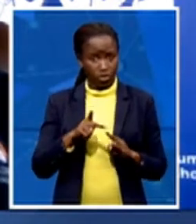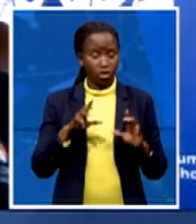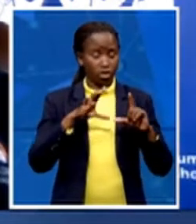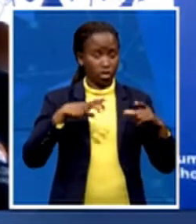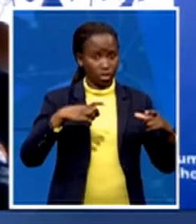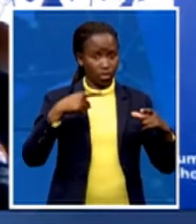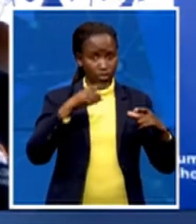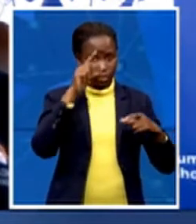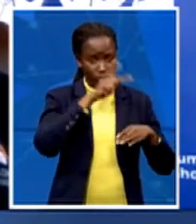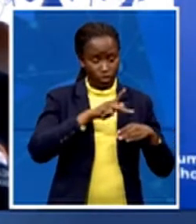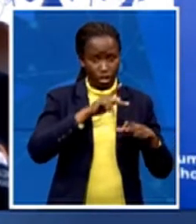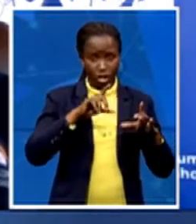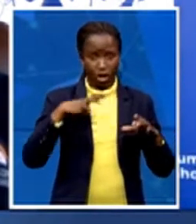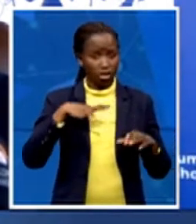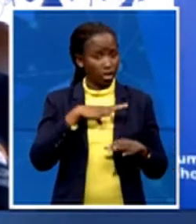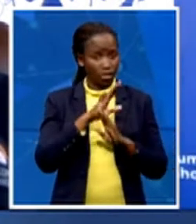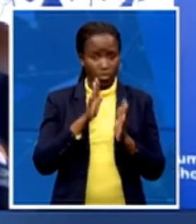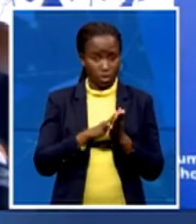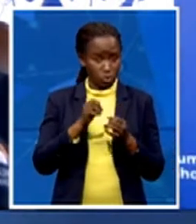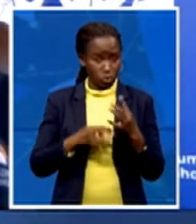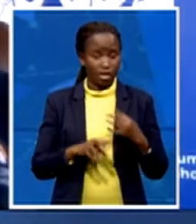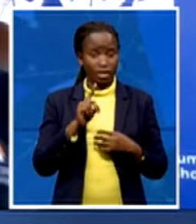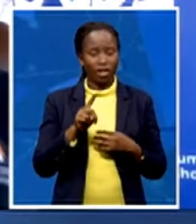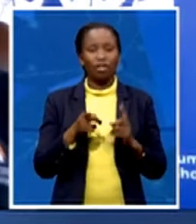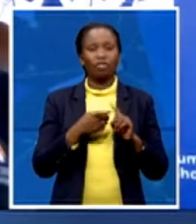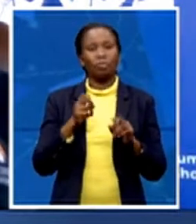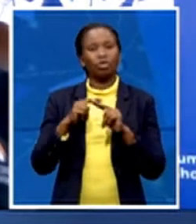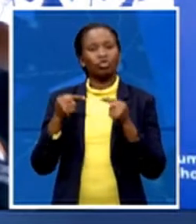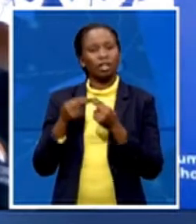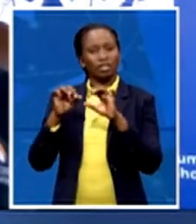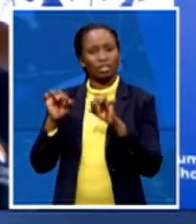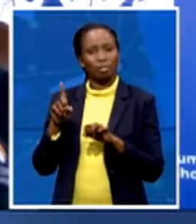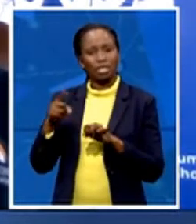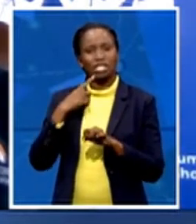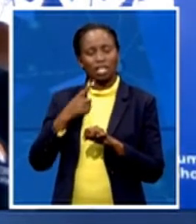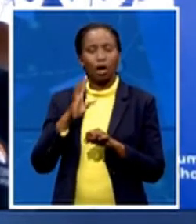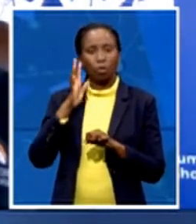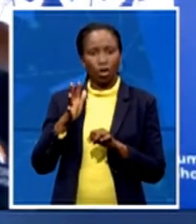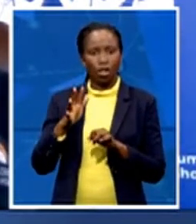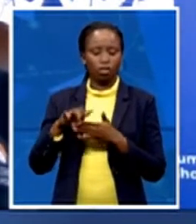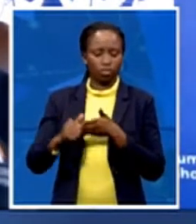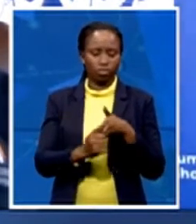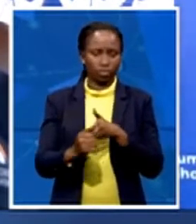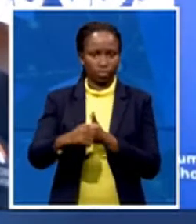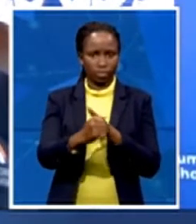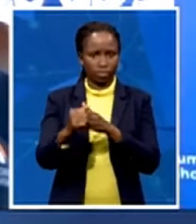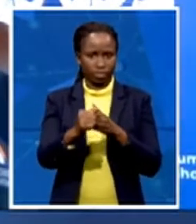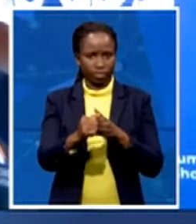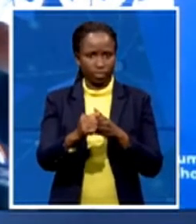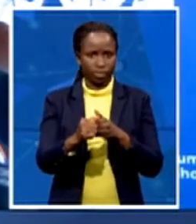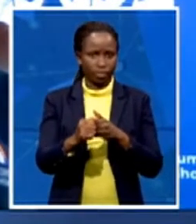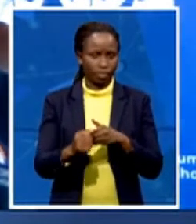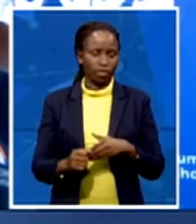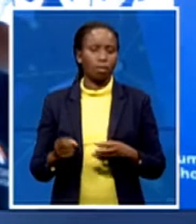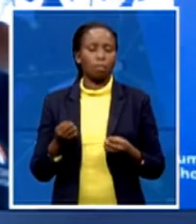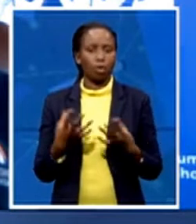and according to the national system, it will divert you, because most of the healthcare workers, they are the ones who are within their professional